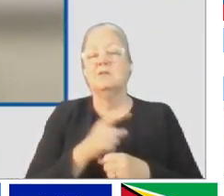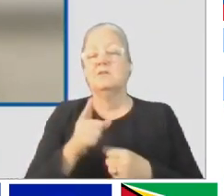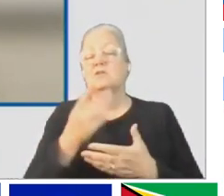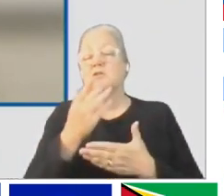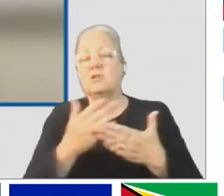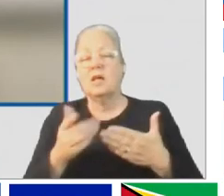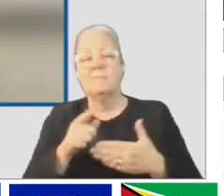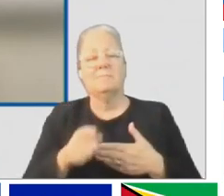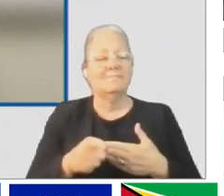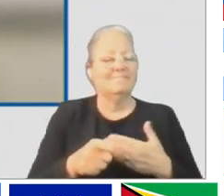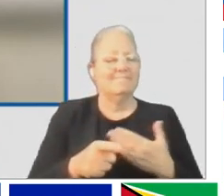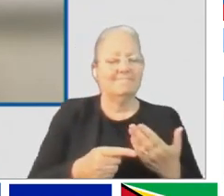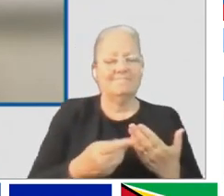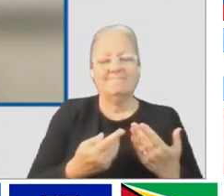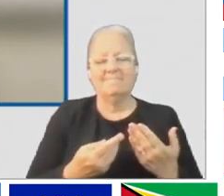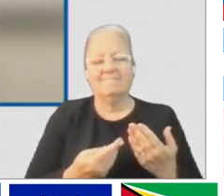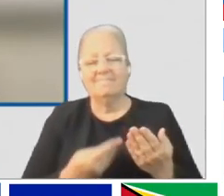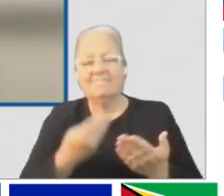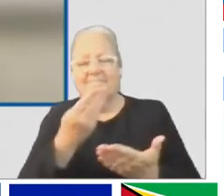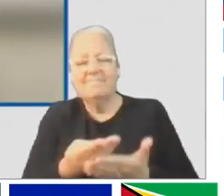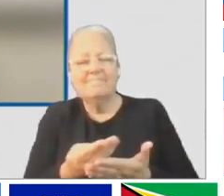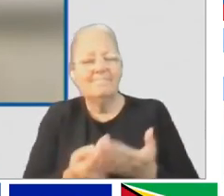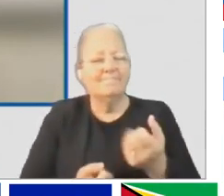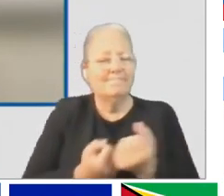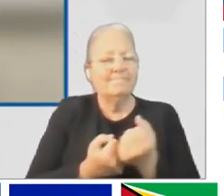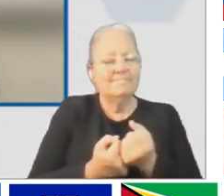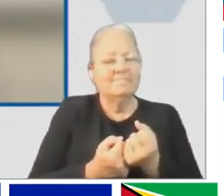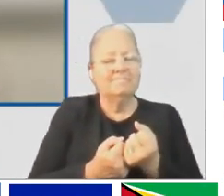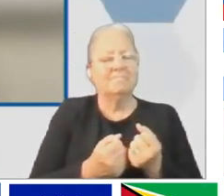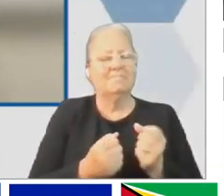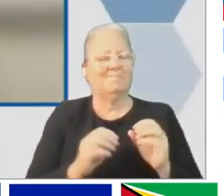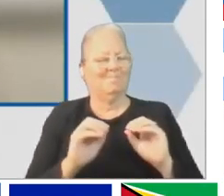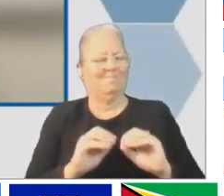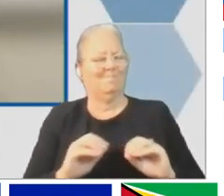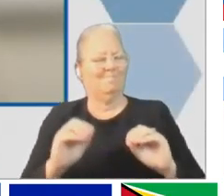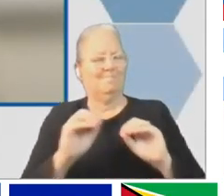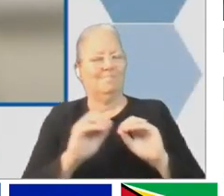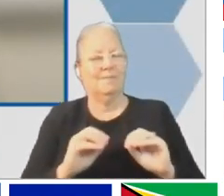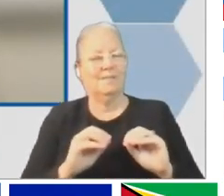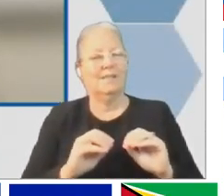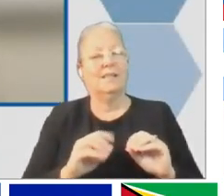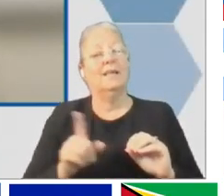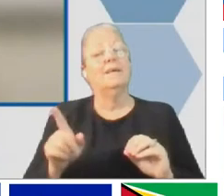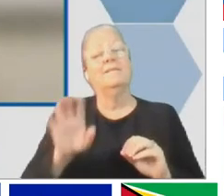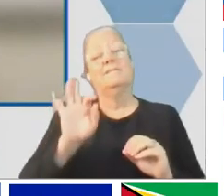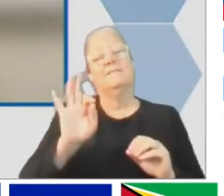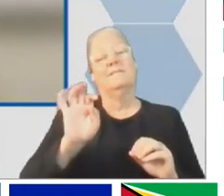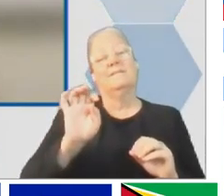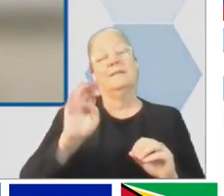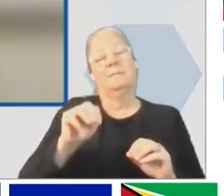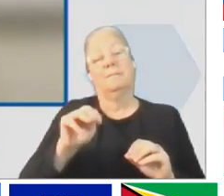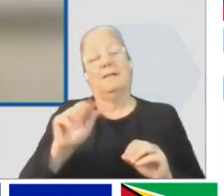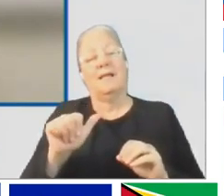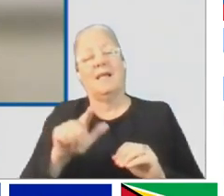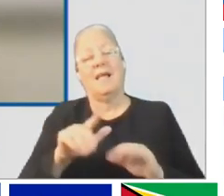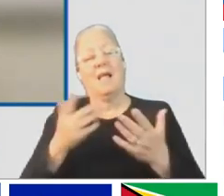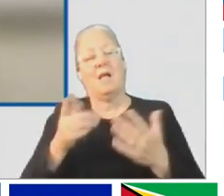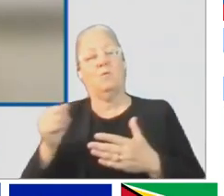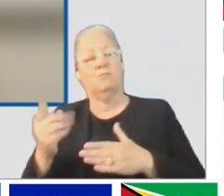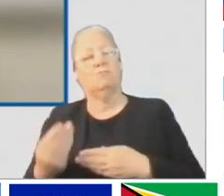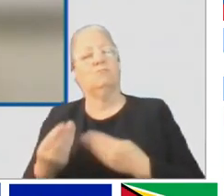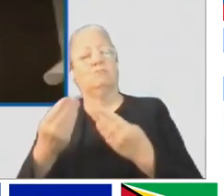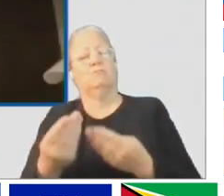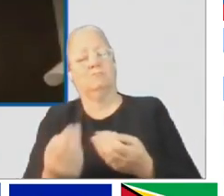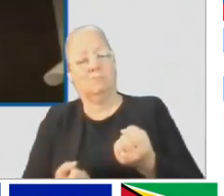the region, wanted to know how does Cynthia see FEMA integrating and offering support to the Caribbean?